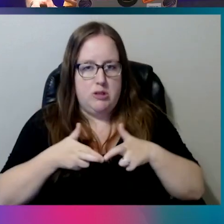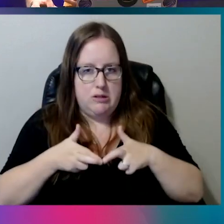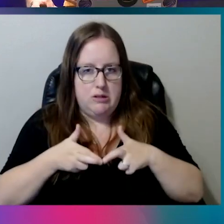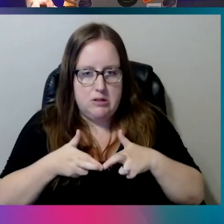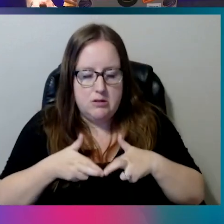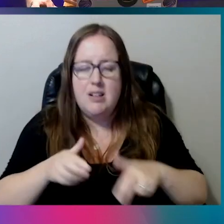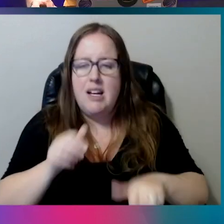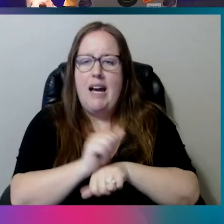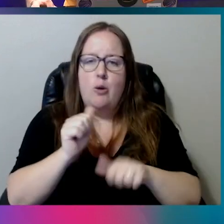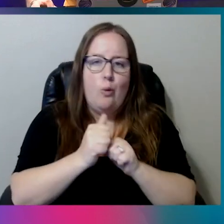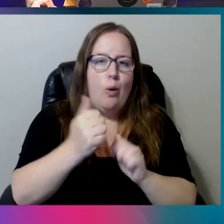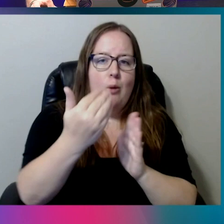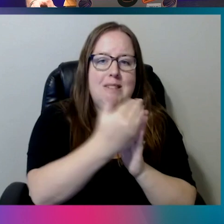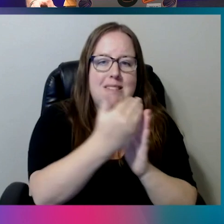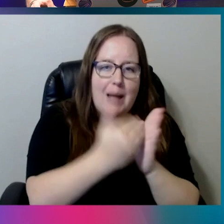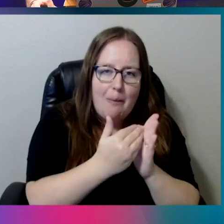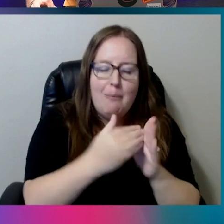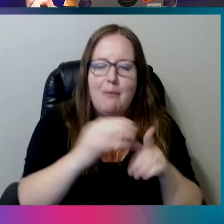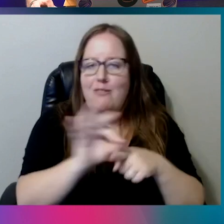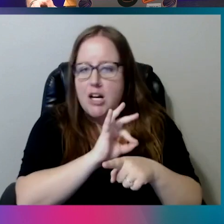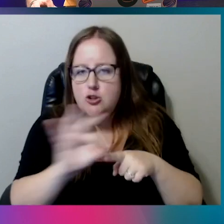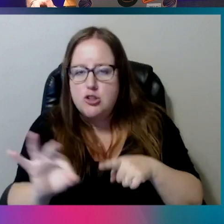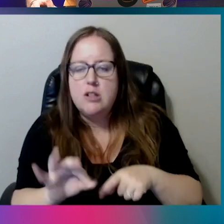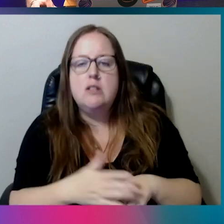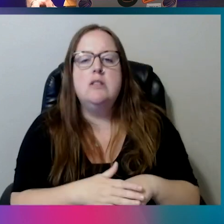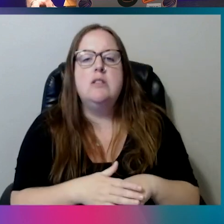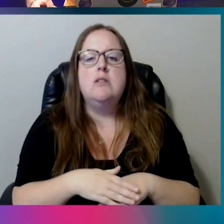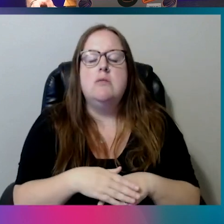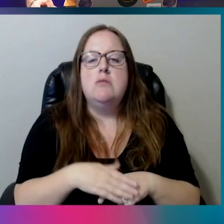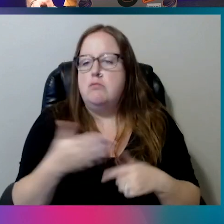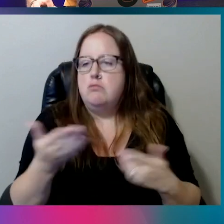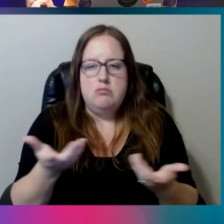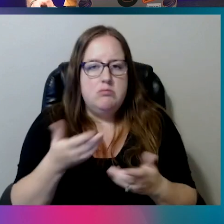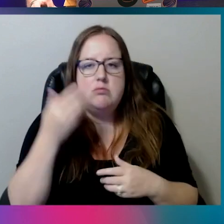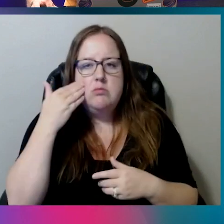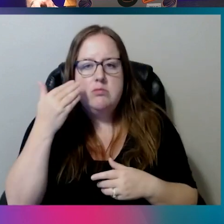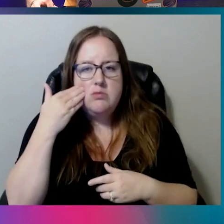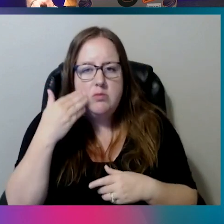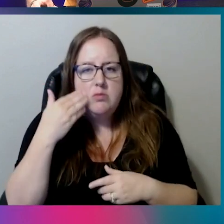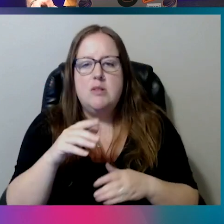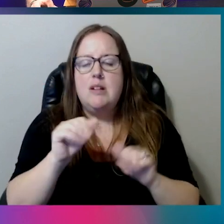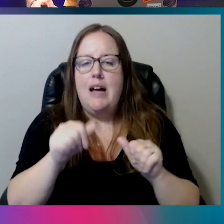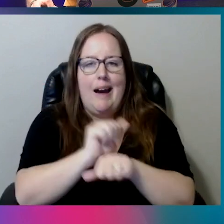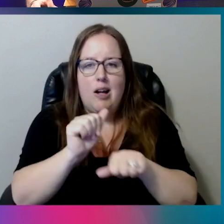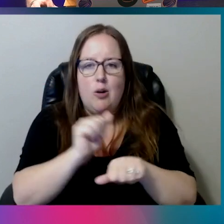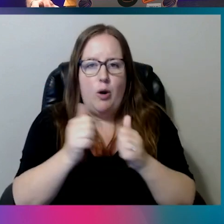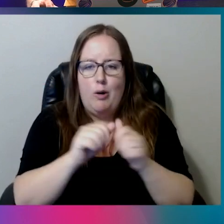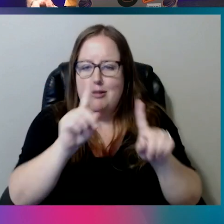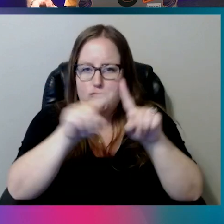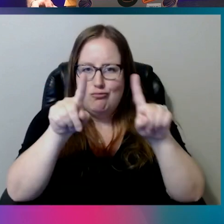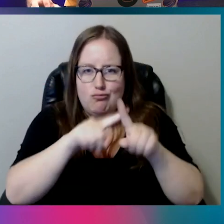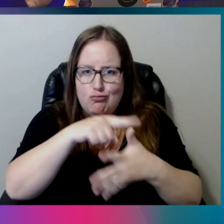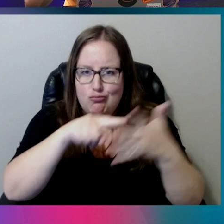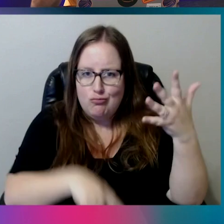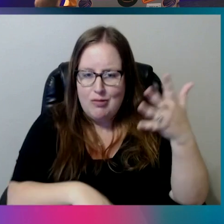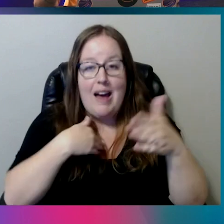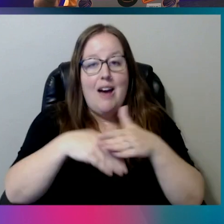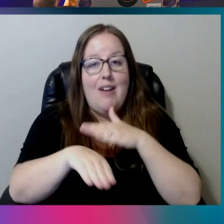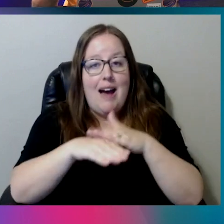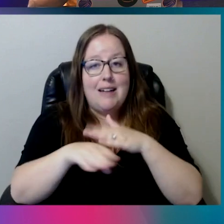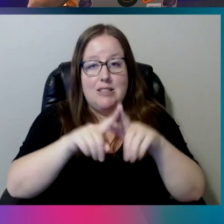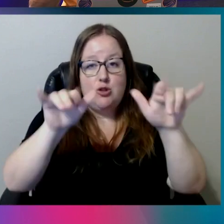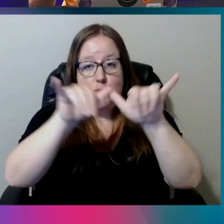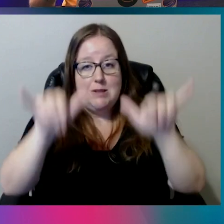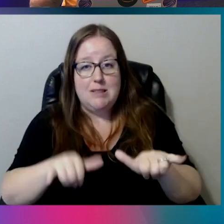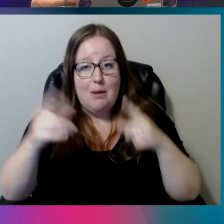step functions inside here. I don't have any state machines today. Event bridge schemas, I can work with those. I have access to systems managers, automation